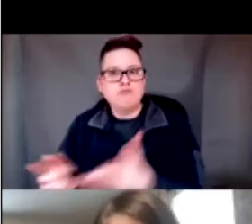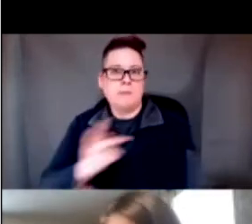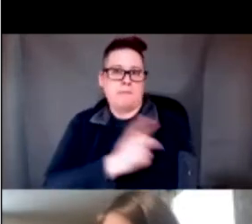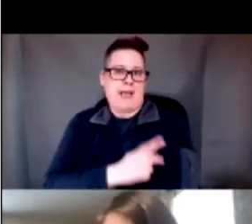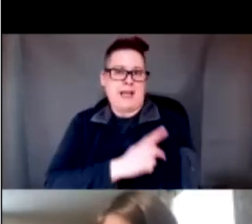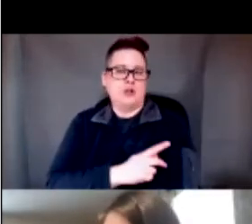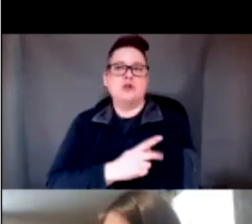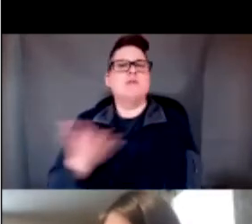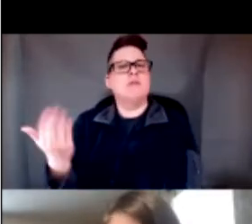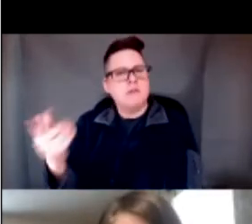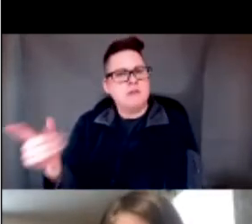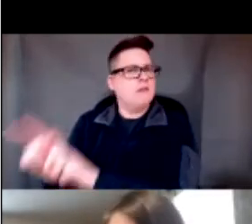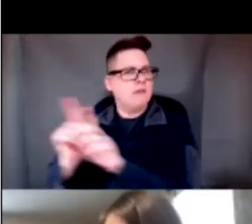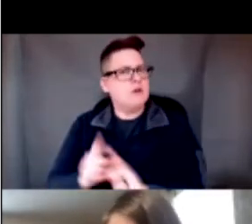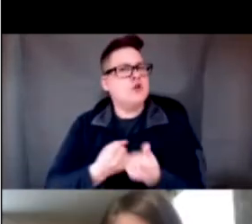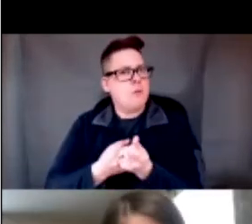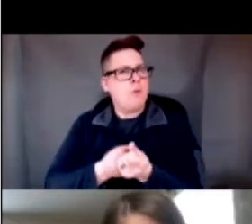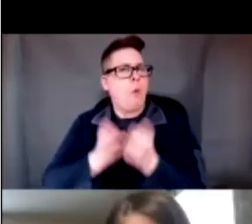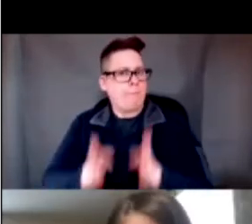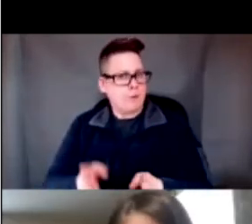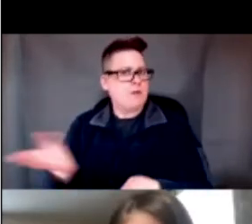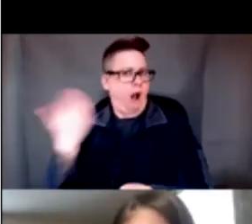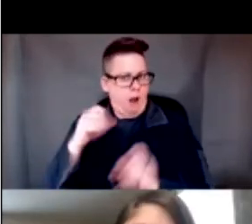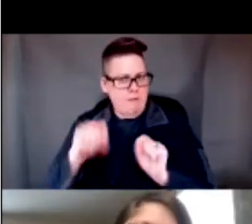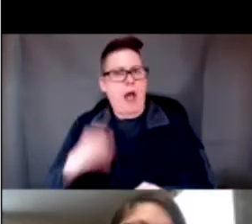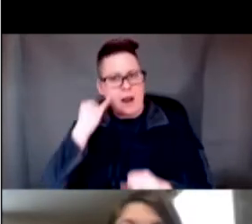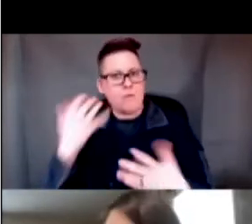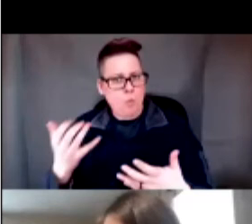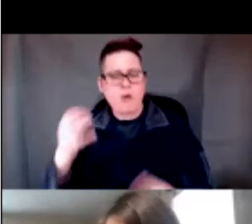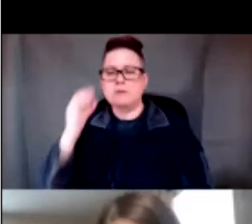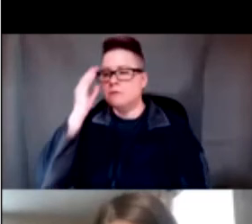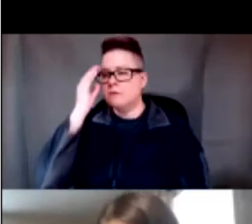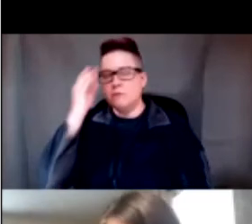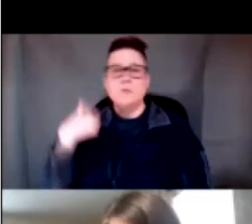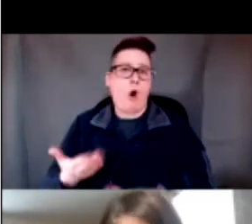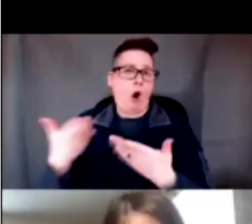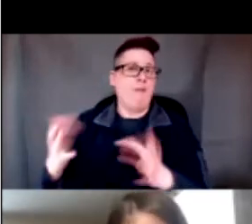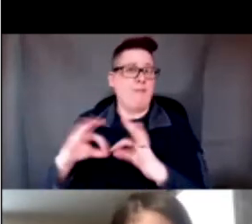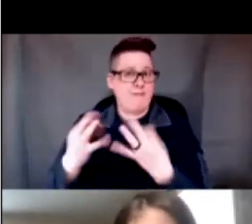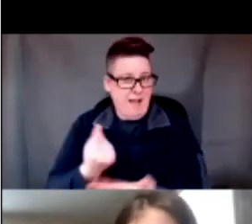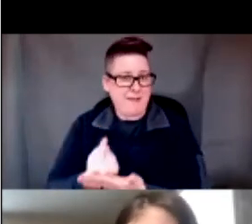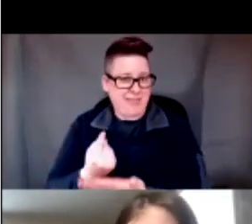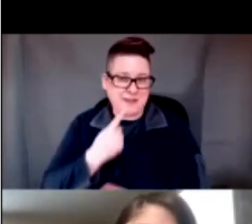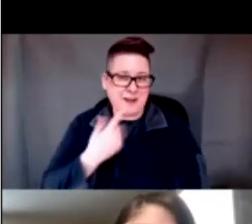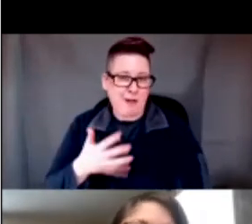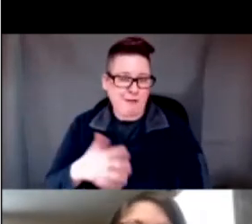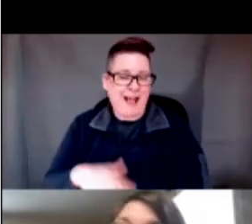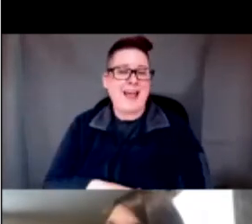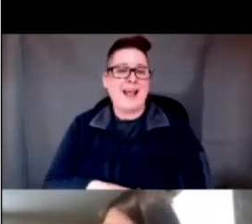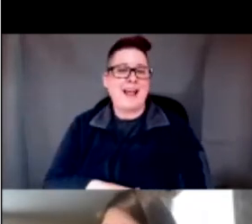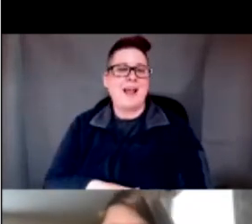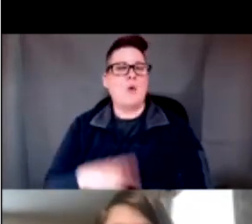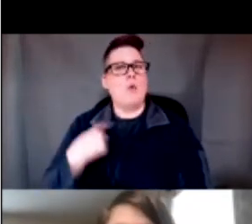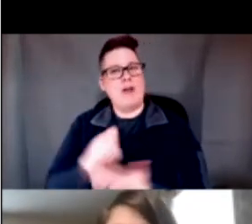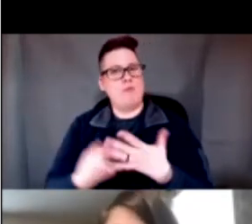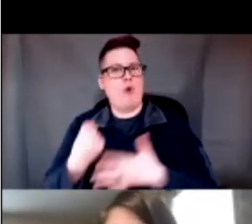bring a support person to session with them should they choose to do so, offering family therapy, as I mentioned before, and